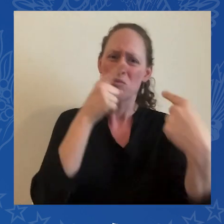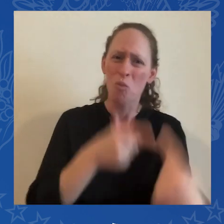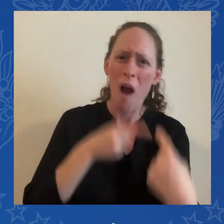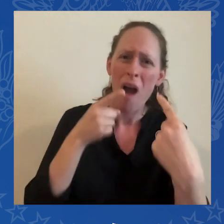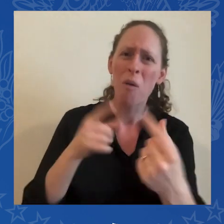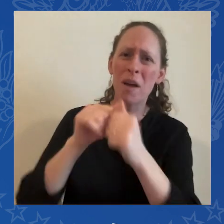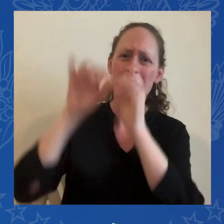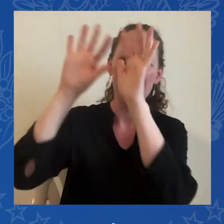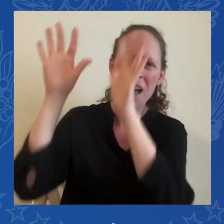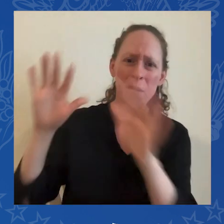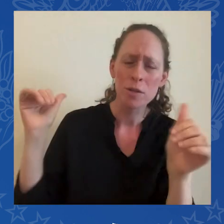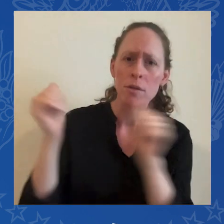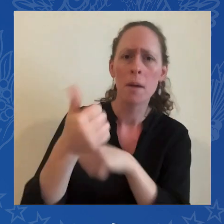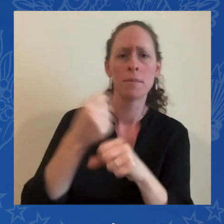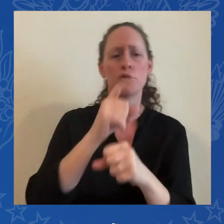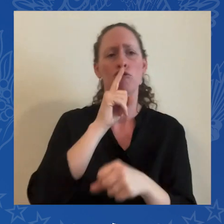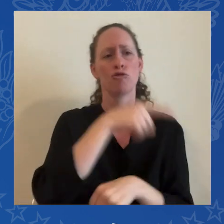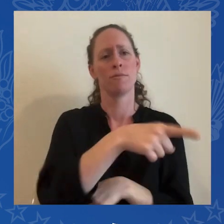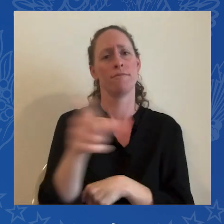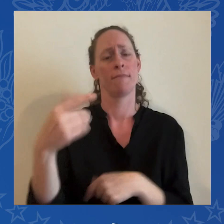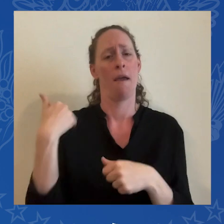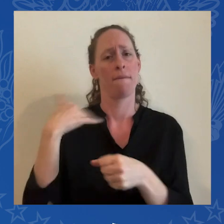support SMEs and